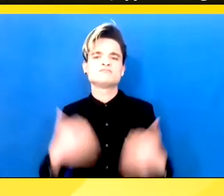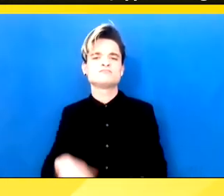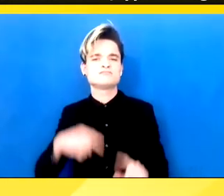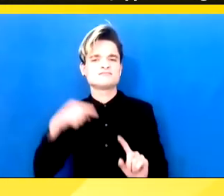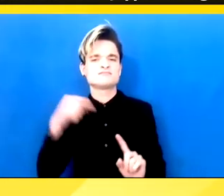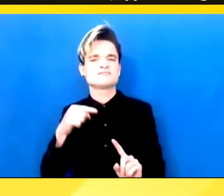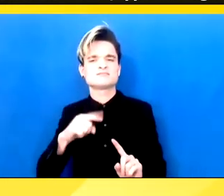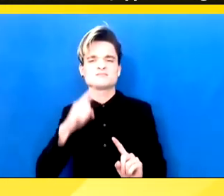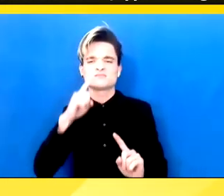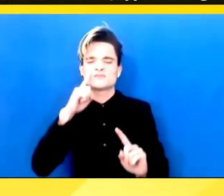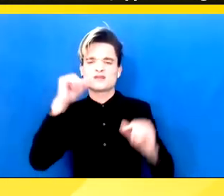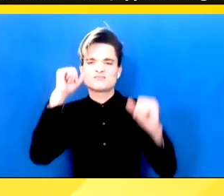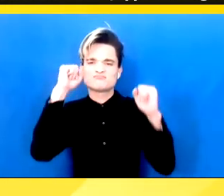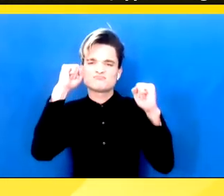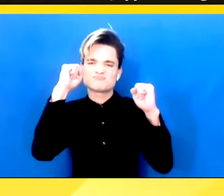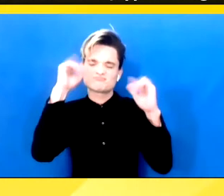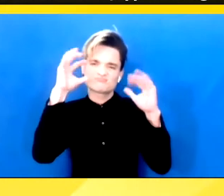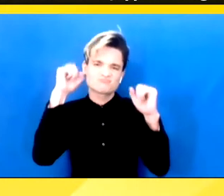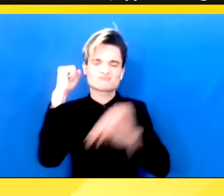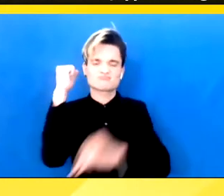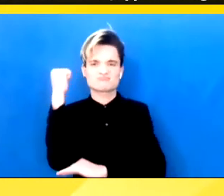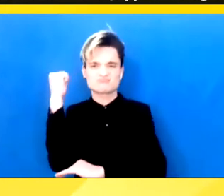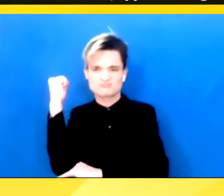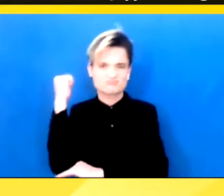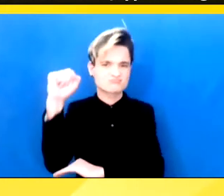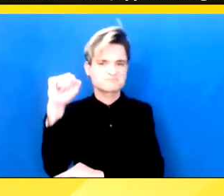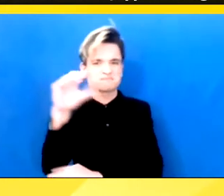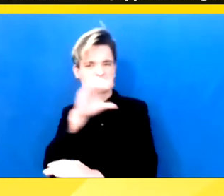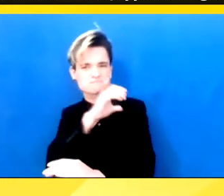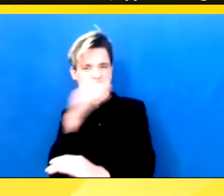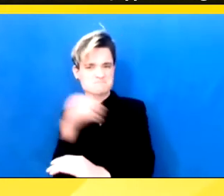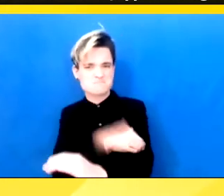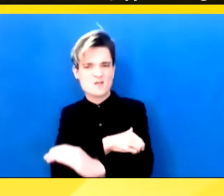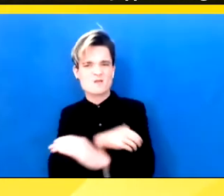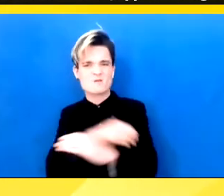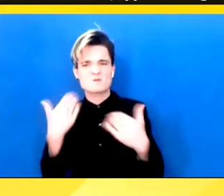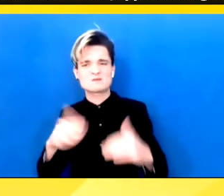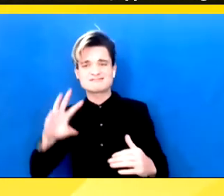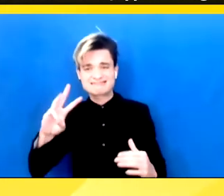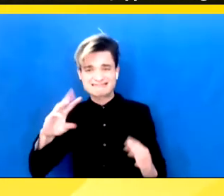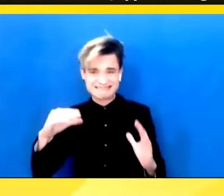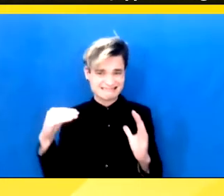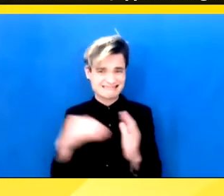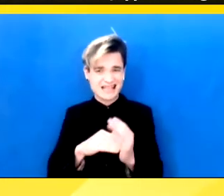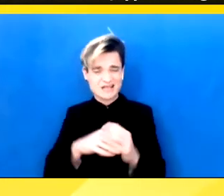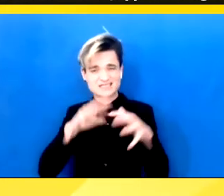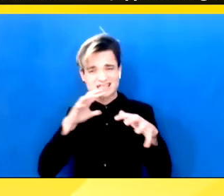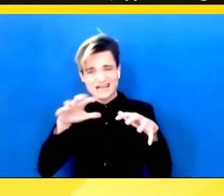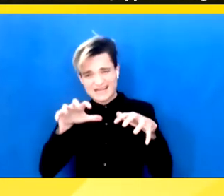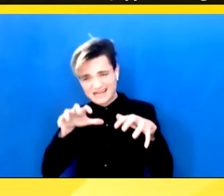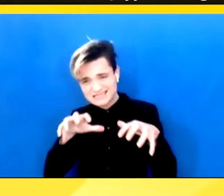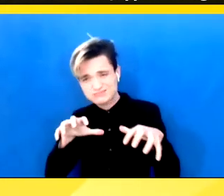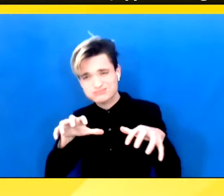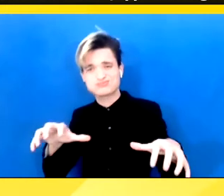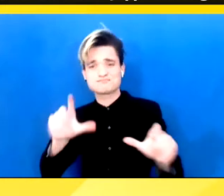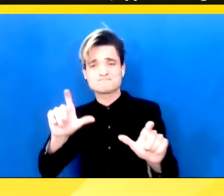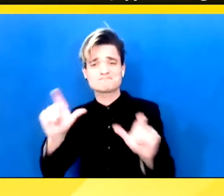has been powerful, that supports 6,000 workers at Amazon. Bessemer is our